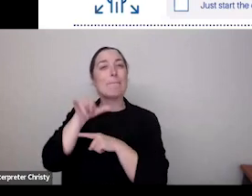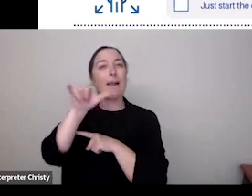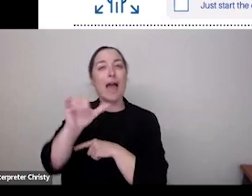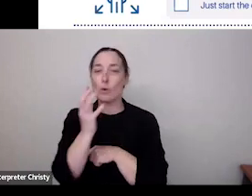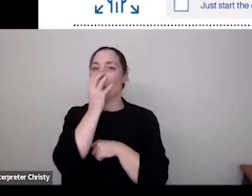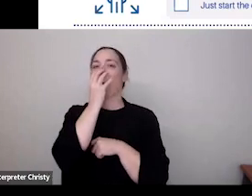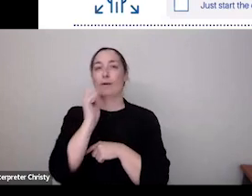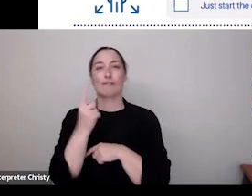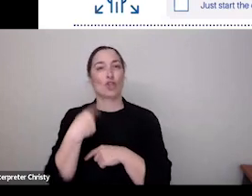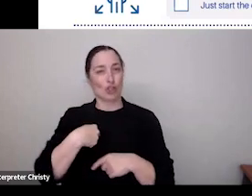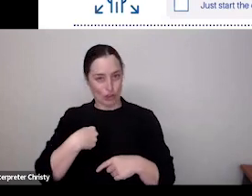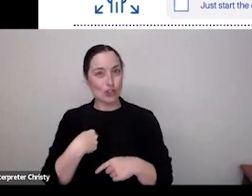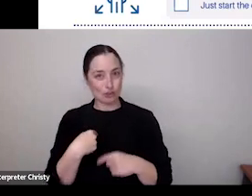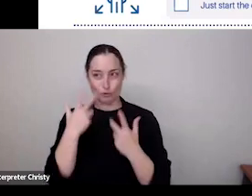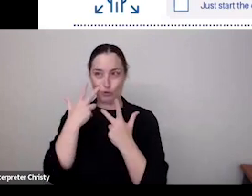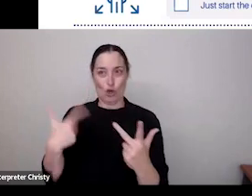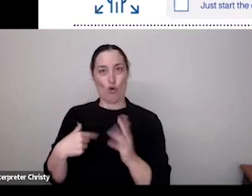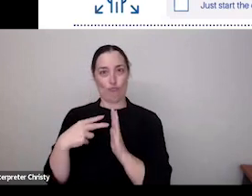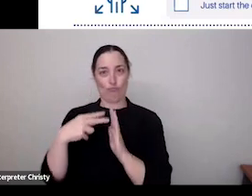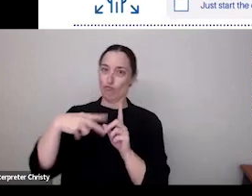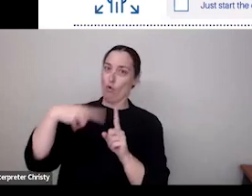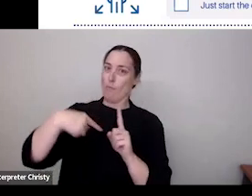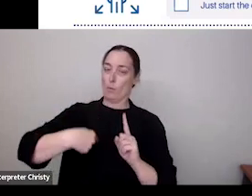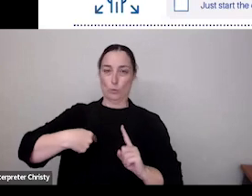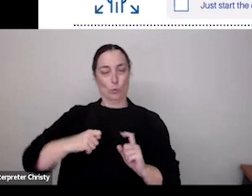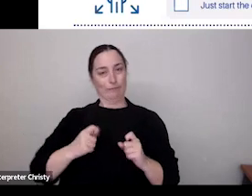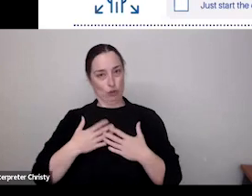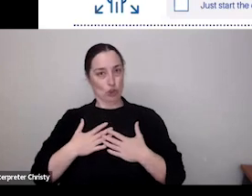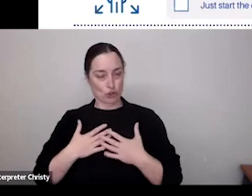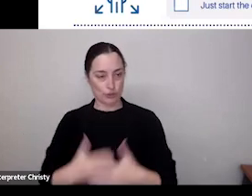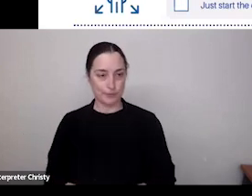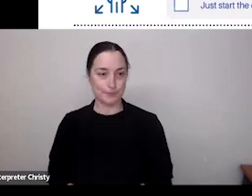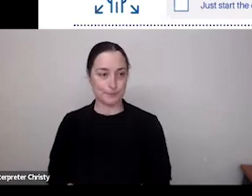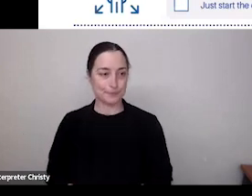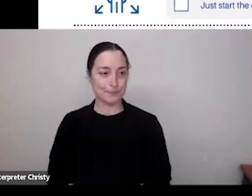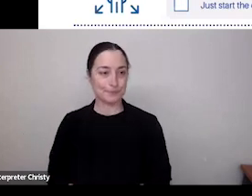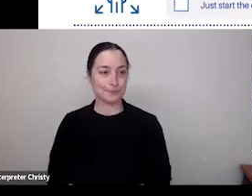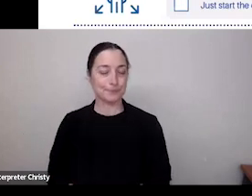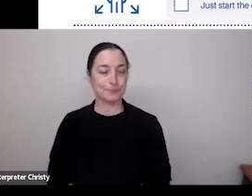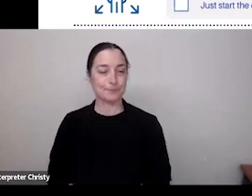be a role model in emergency preparedness planning. Next slide, please.